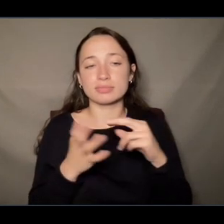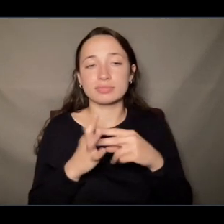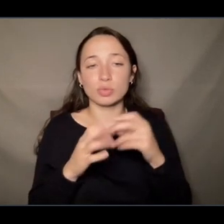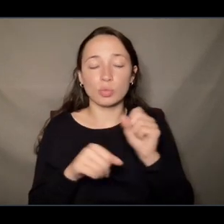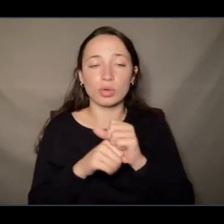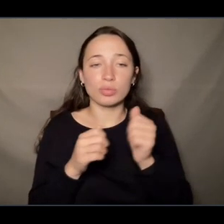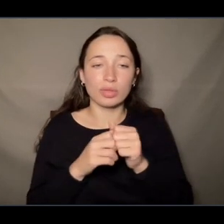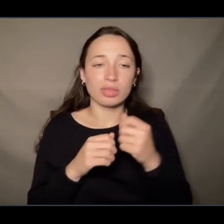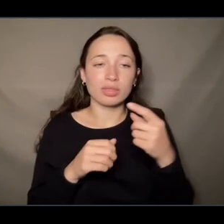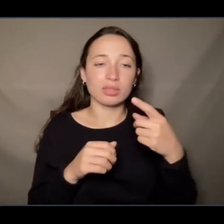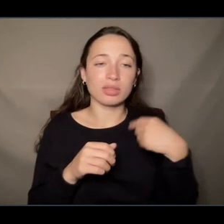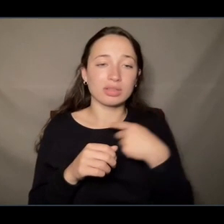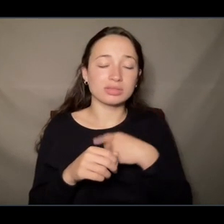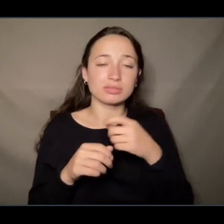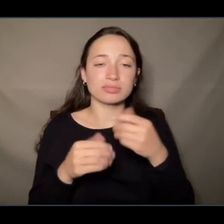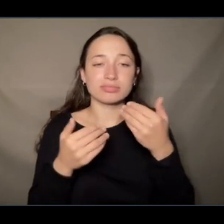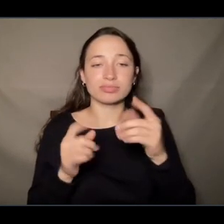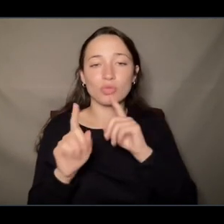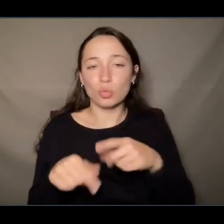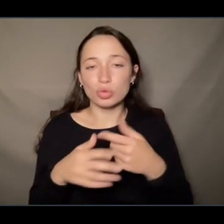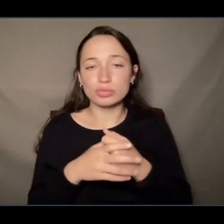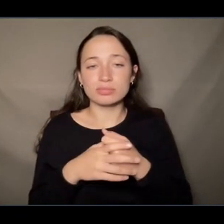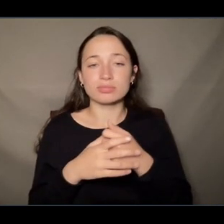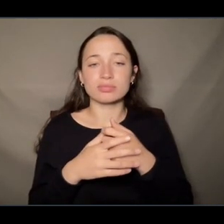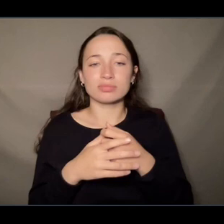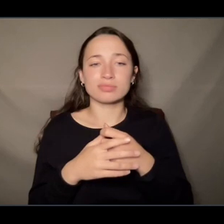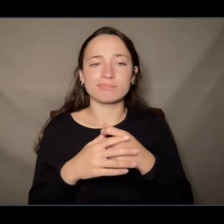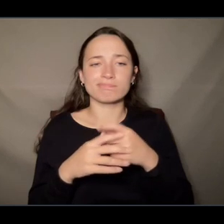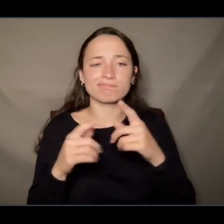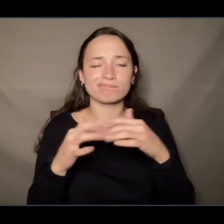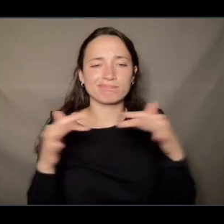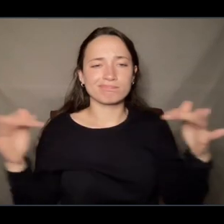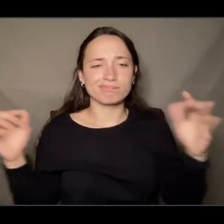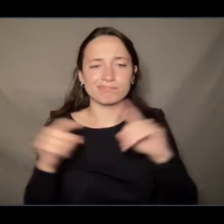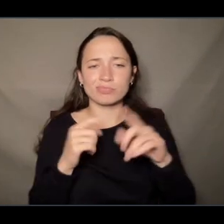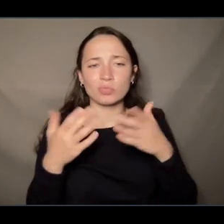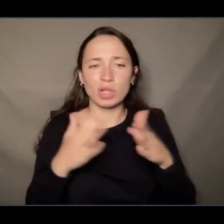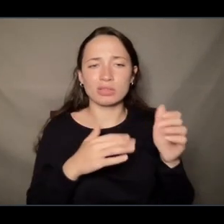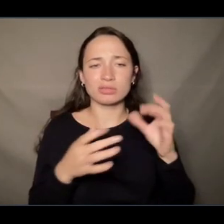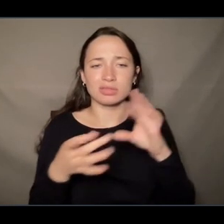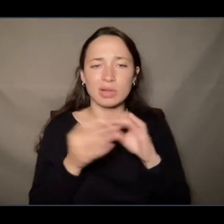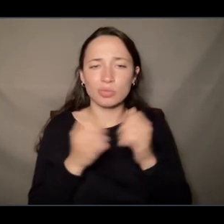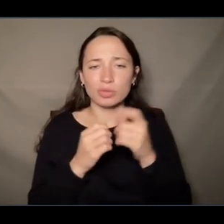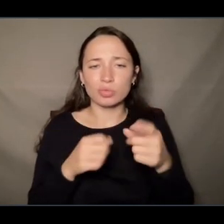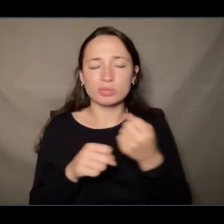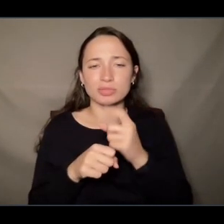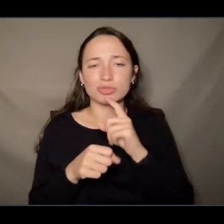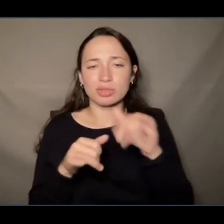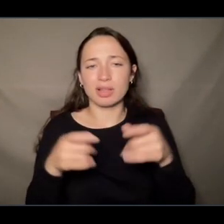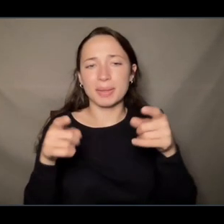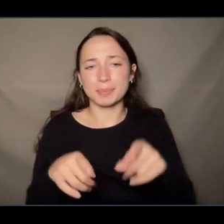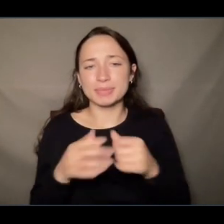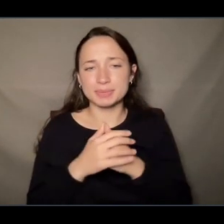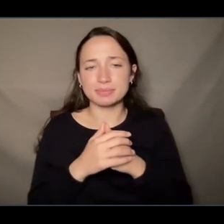with us and place an order. Mm-hmm. And then there's a myriad of ways that we connect with you to make that